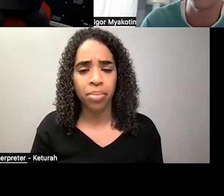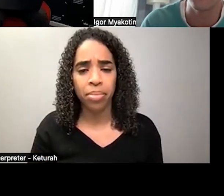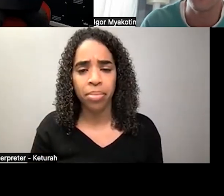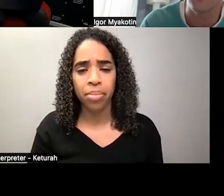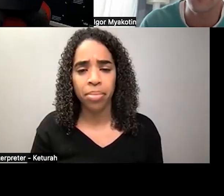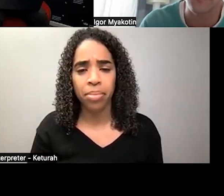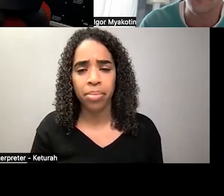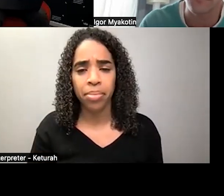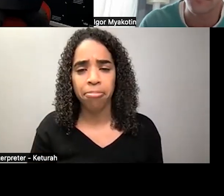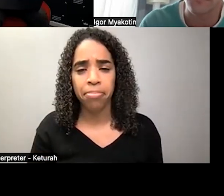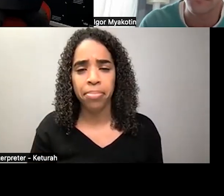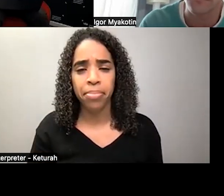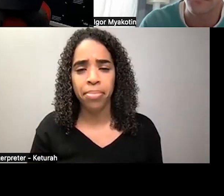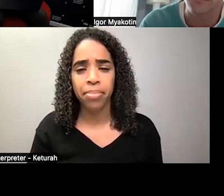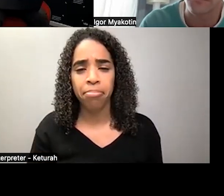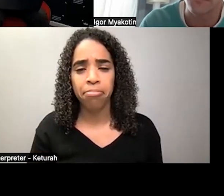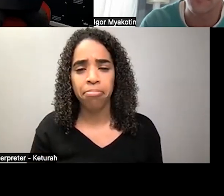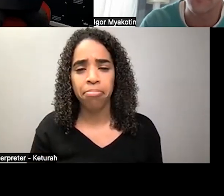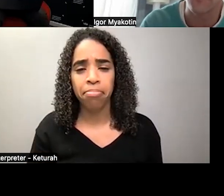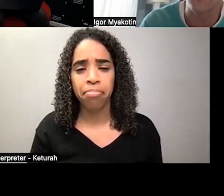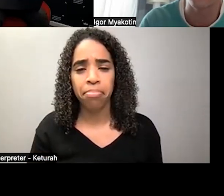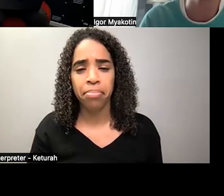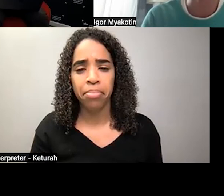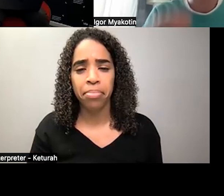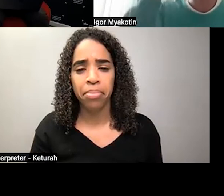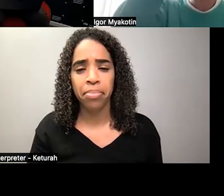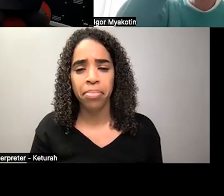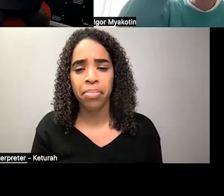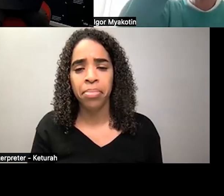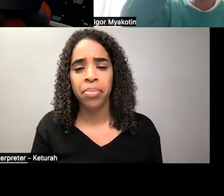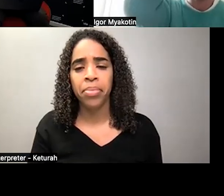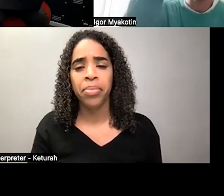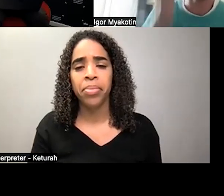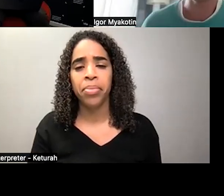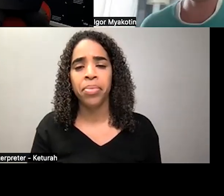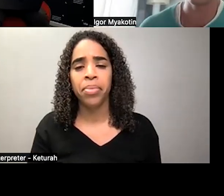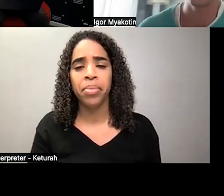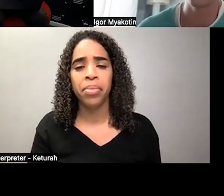I can say that the recent situation increased, you